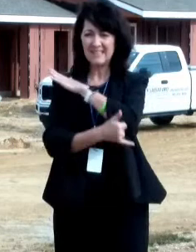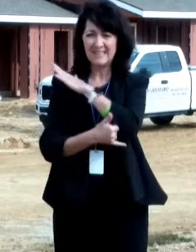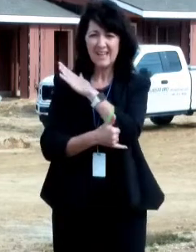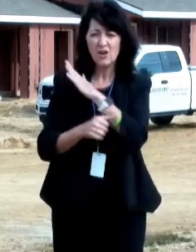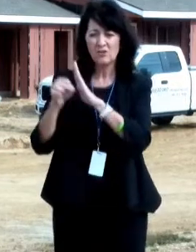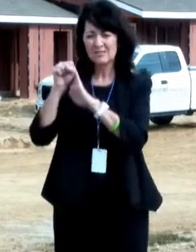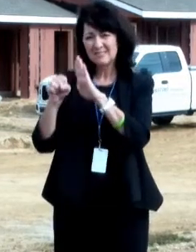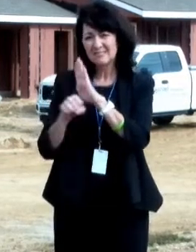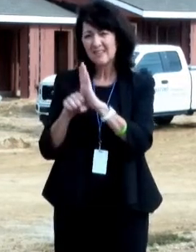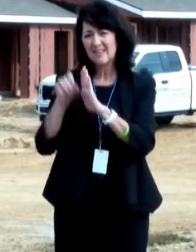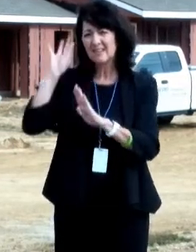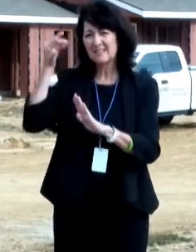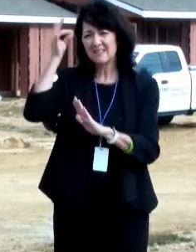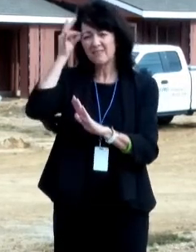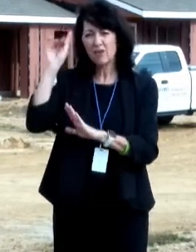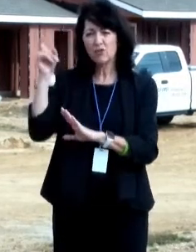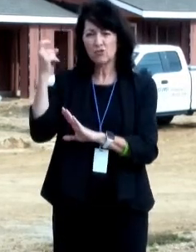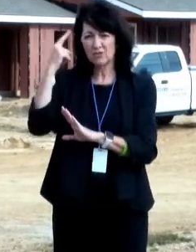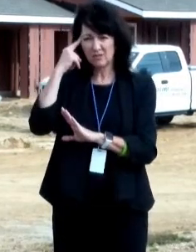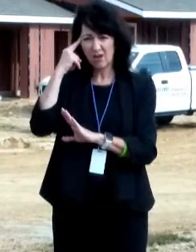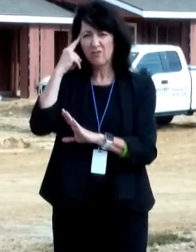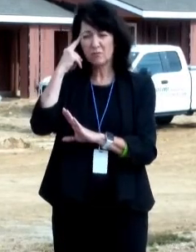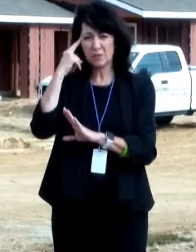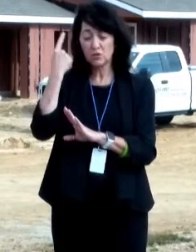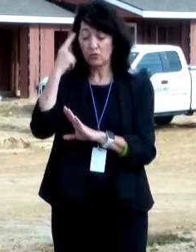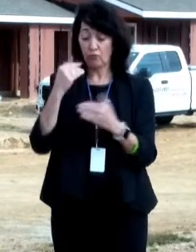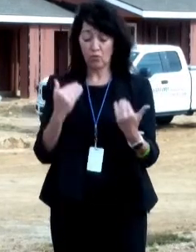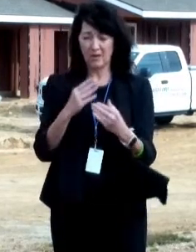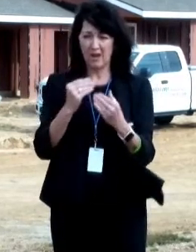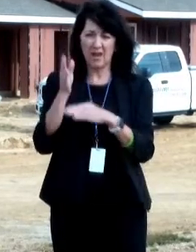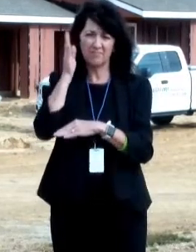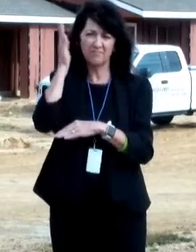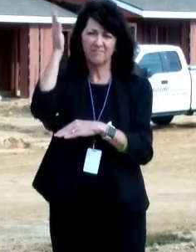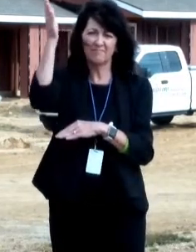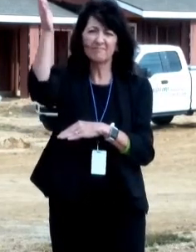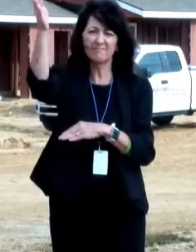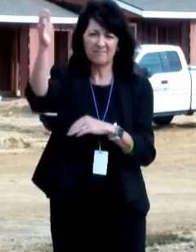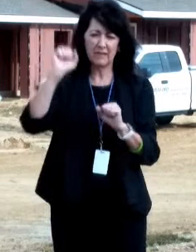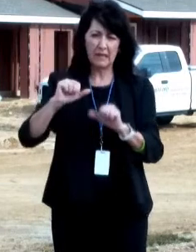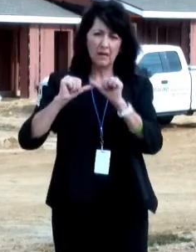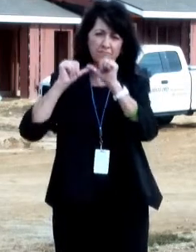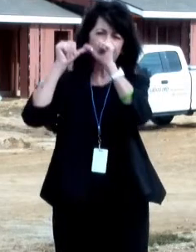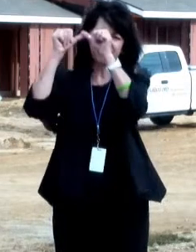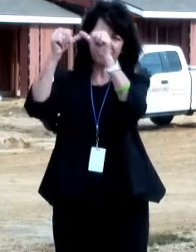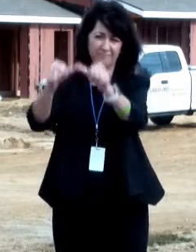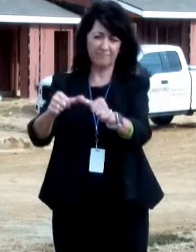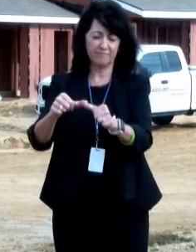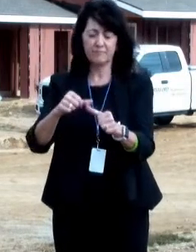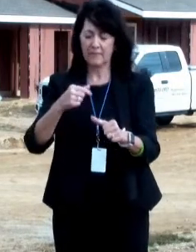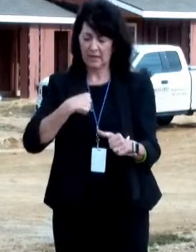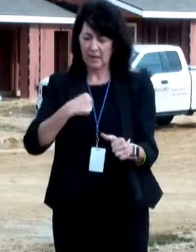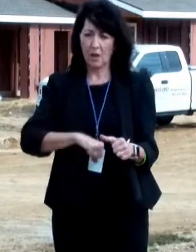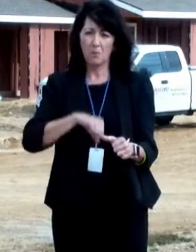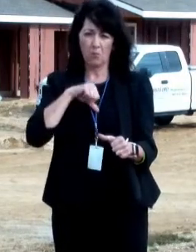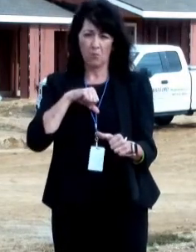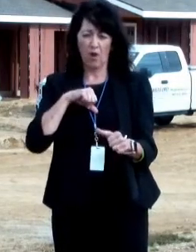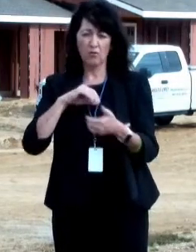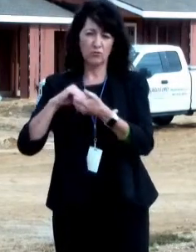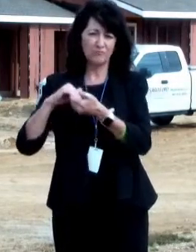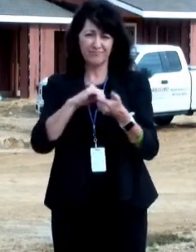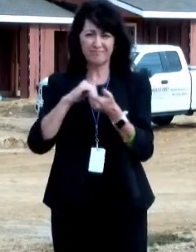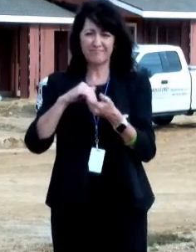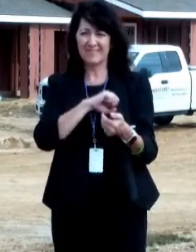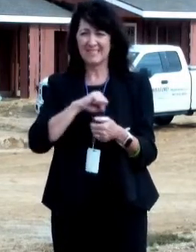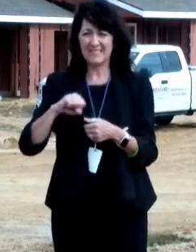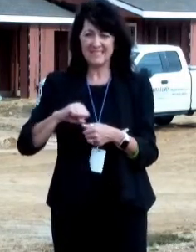over years to come. This is a model for the country. And so I'm proud to be partnering with Senator Warnock in pushing for a